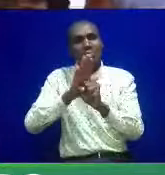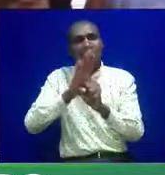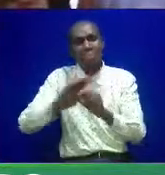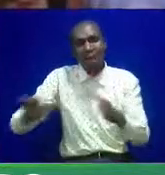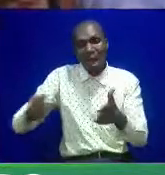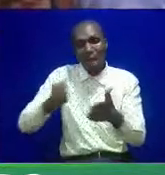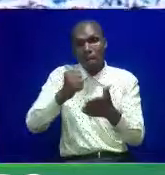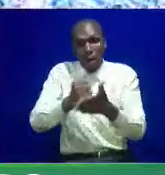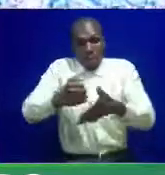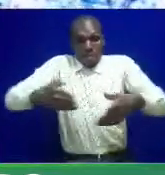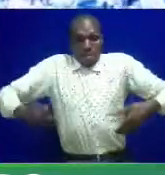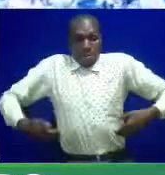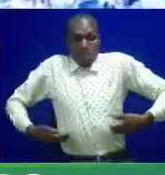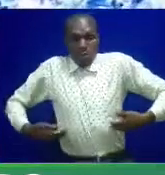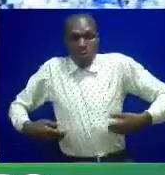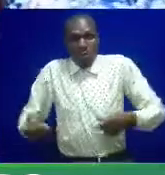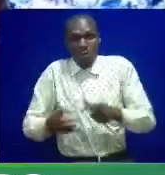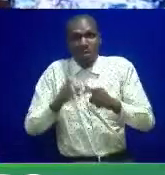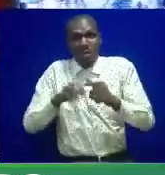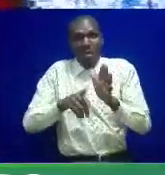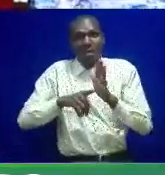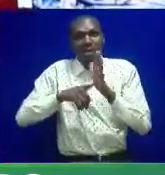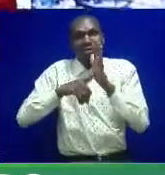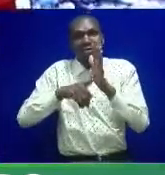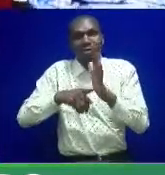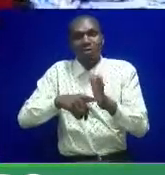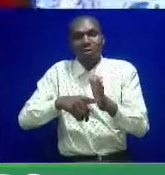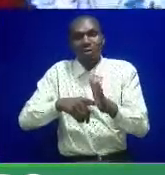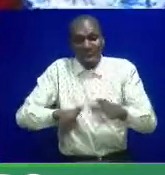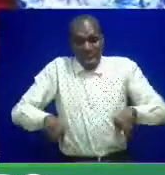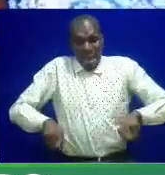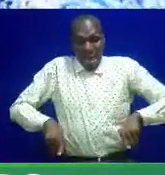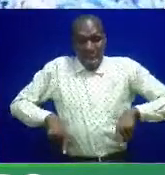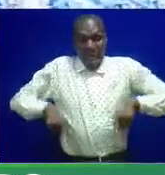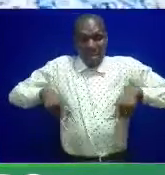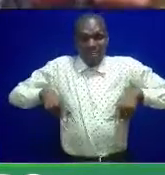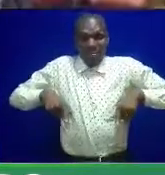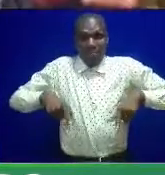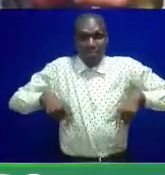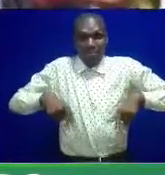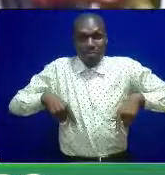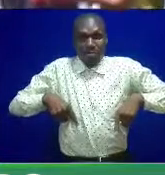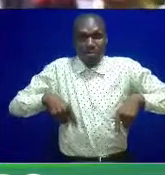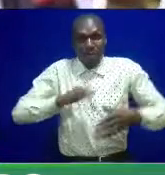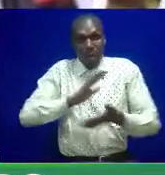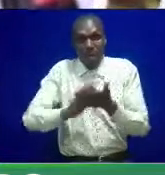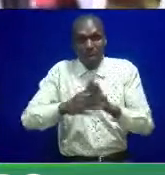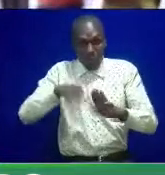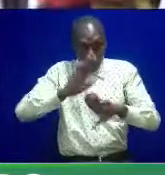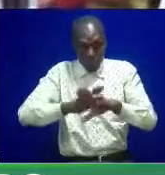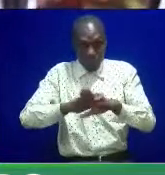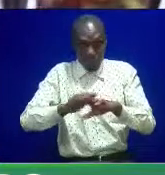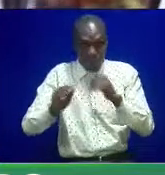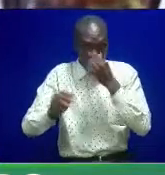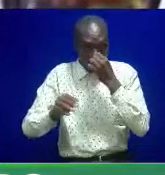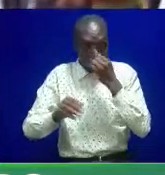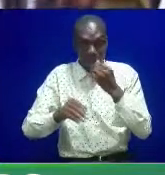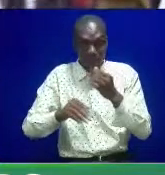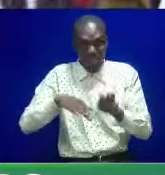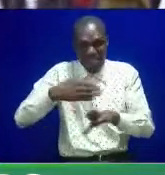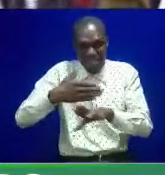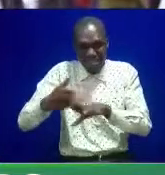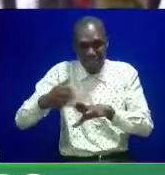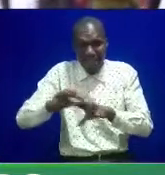Anene Guchia Savasai, Nakwene King of Nyakoba, Wetena Asobogima, Wabu Wakirali to call. It is including e waste management.